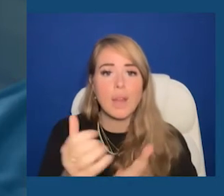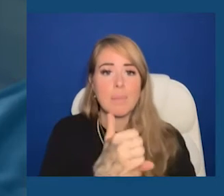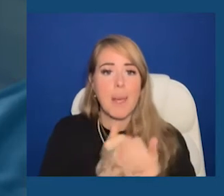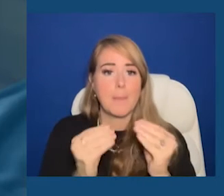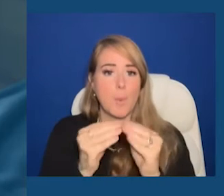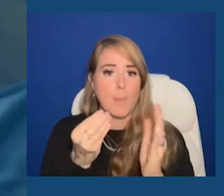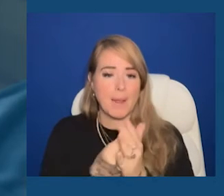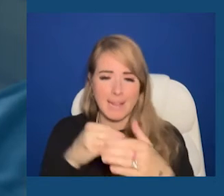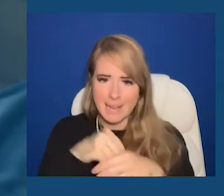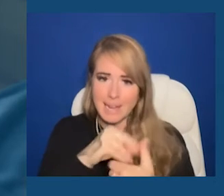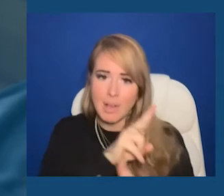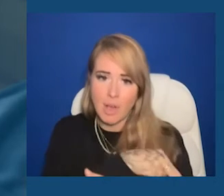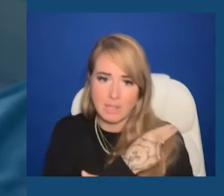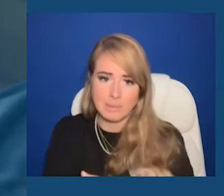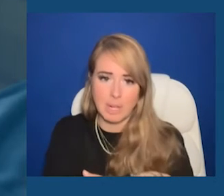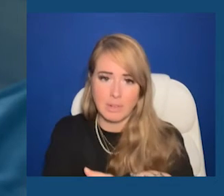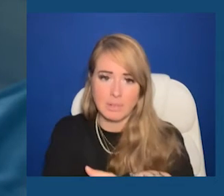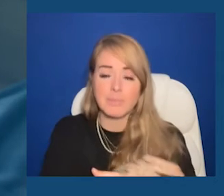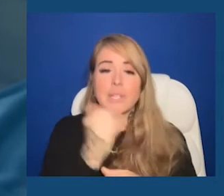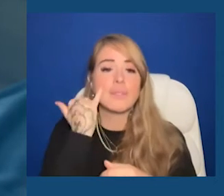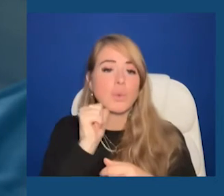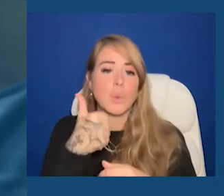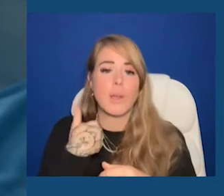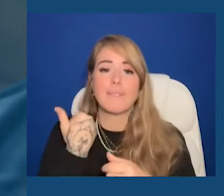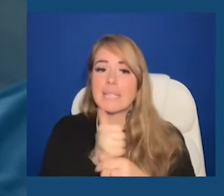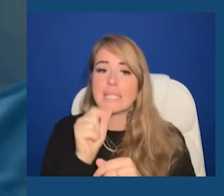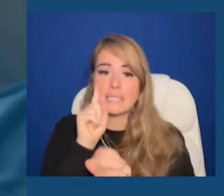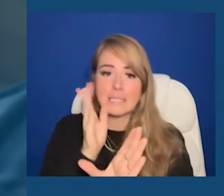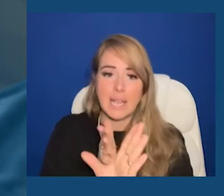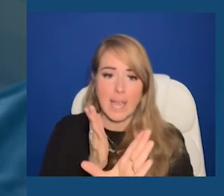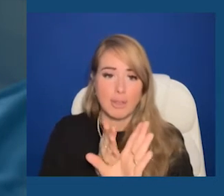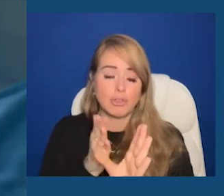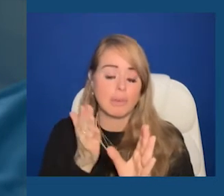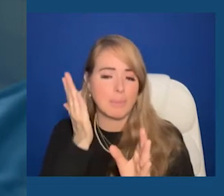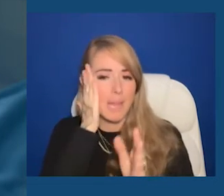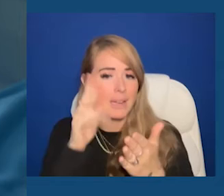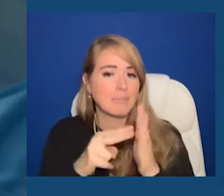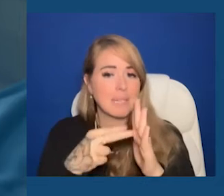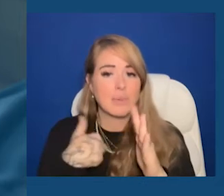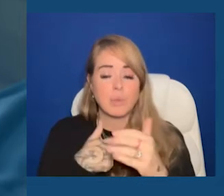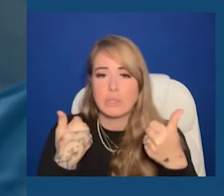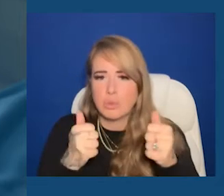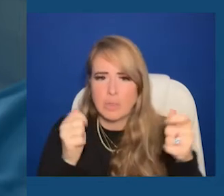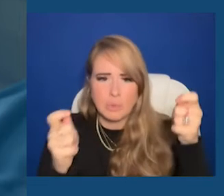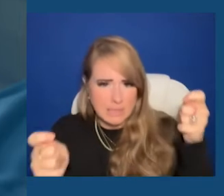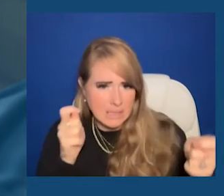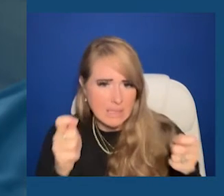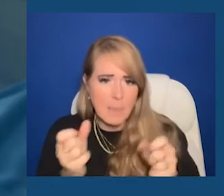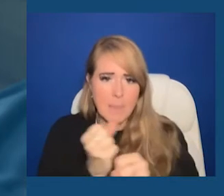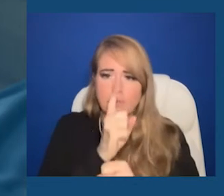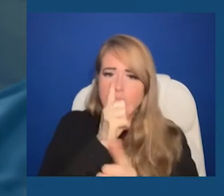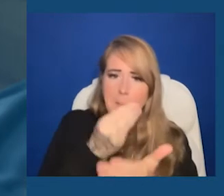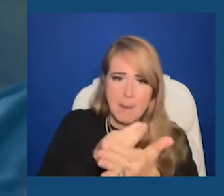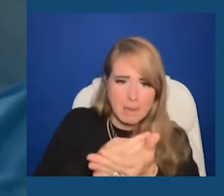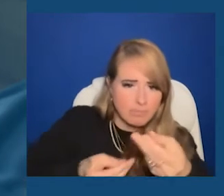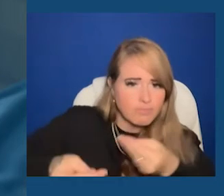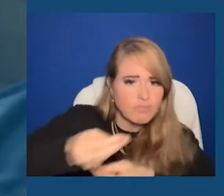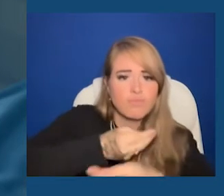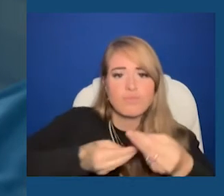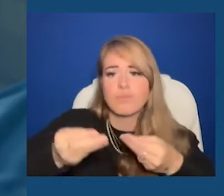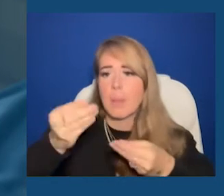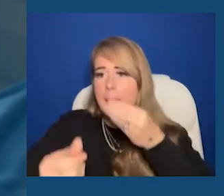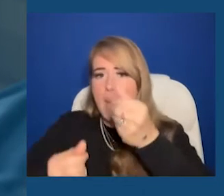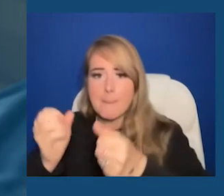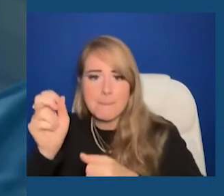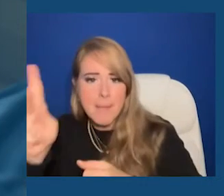hospital by not having them be psychiatric beds, so we did a lot to compress the difference in reimbursements, brought everybody